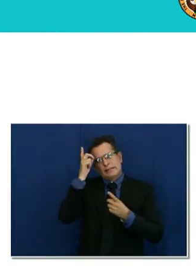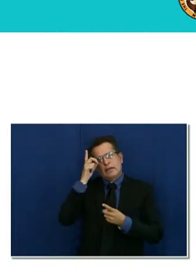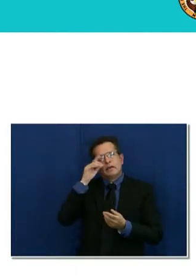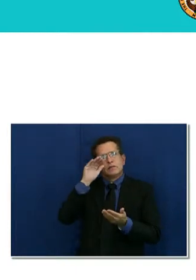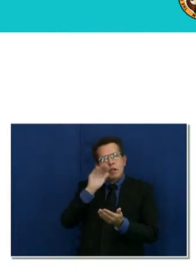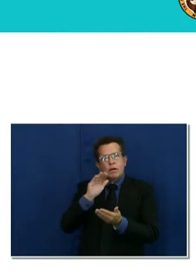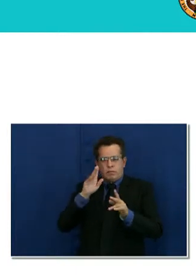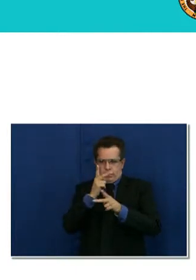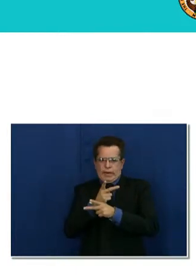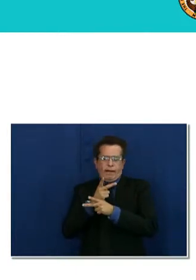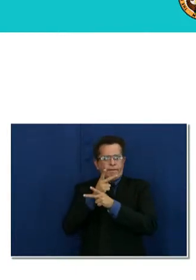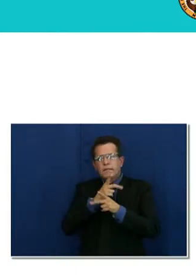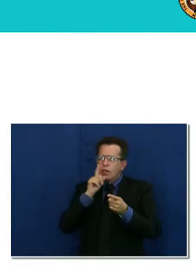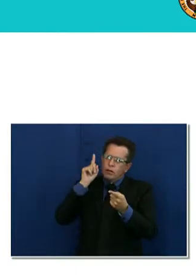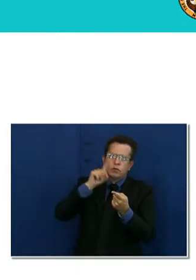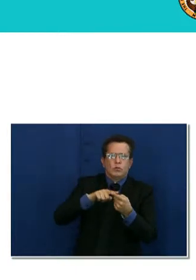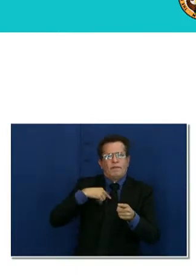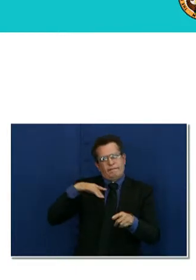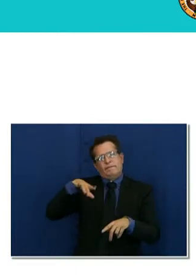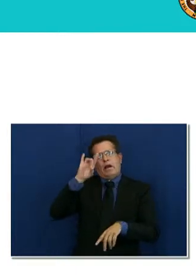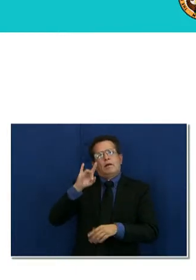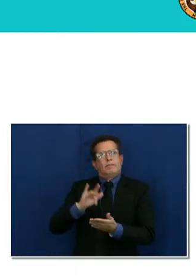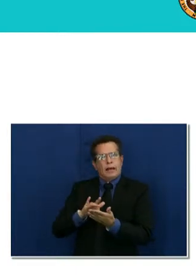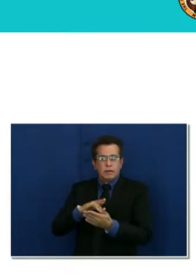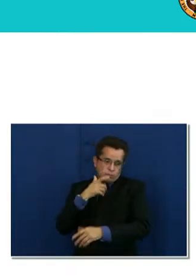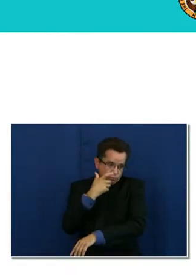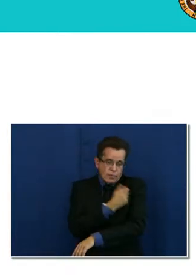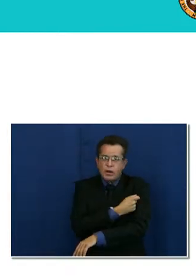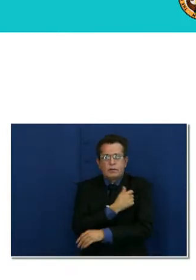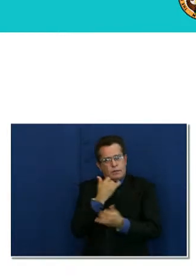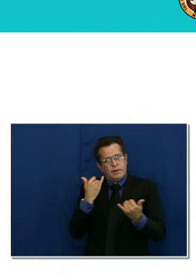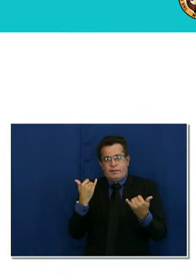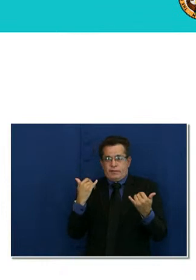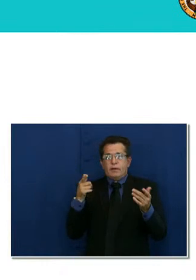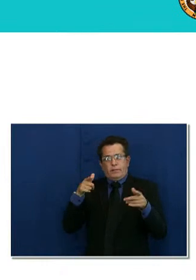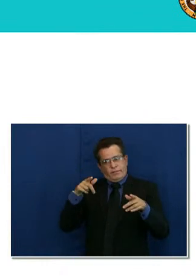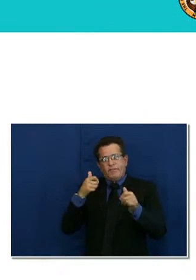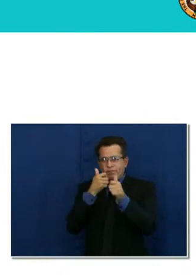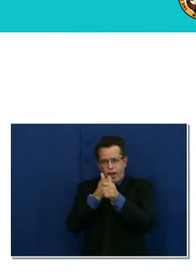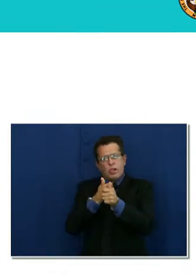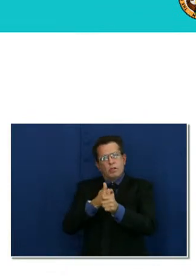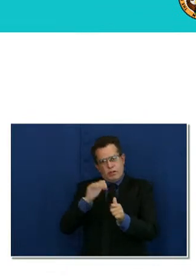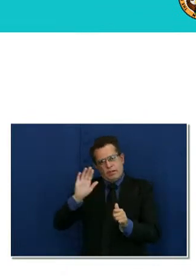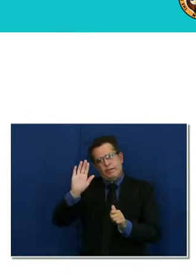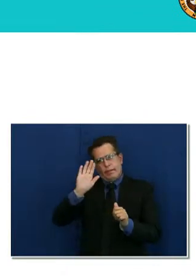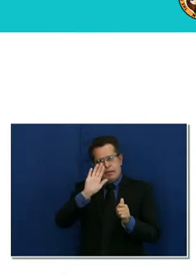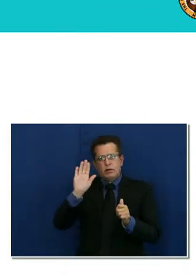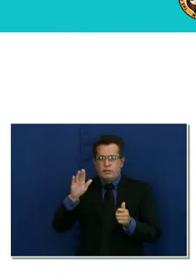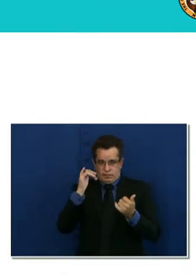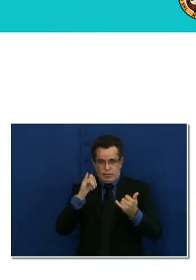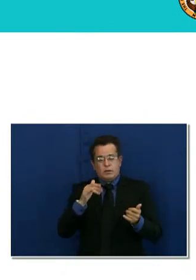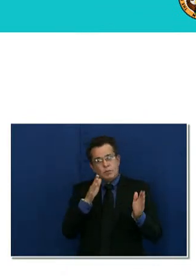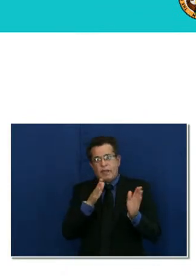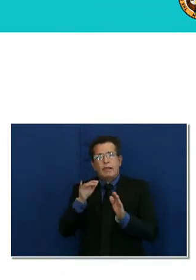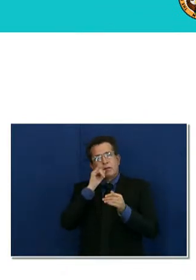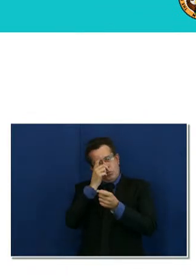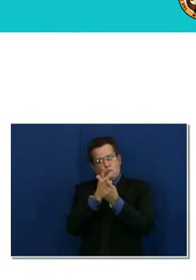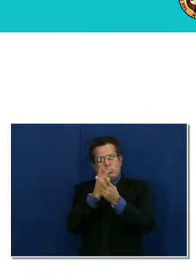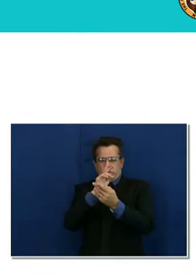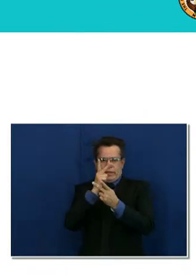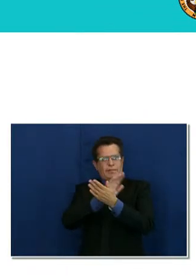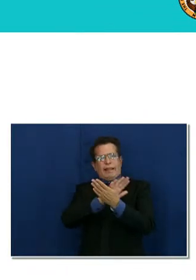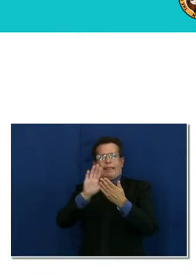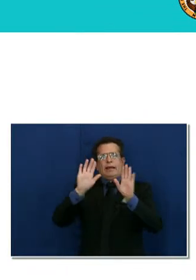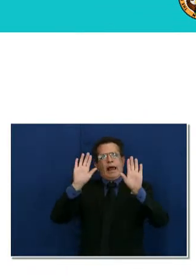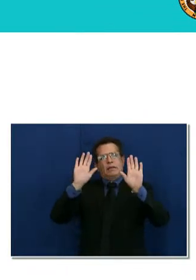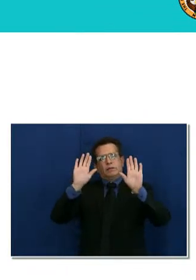COVID-19 until a vaccine is available. These strategies include washing your hands and